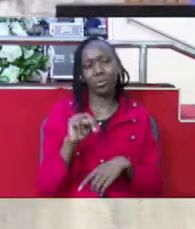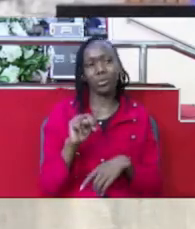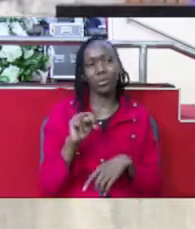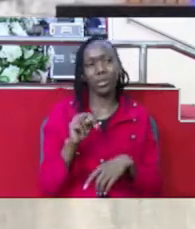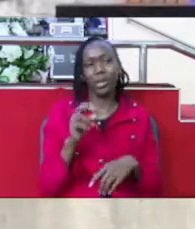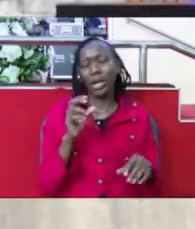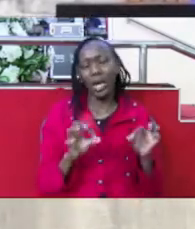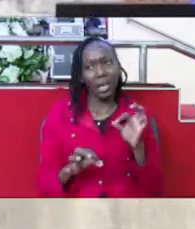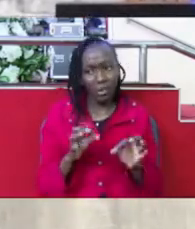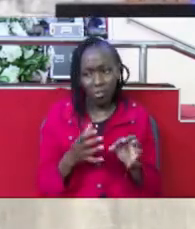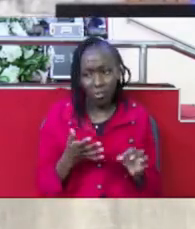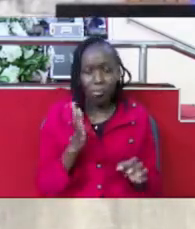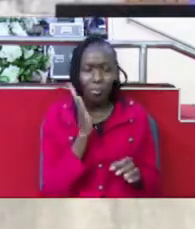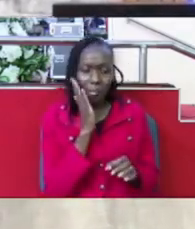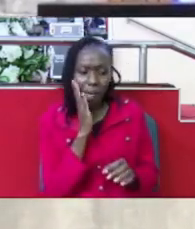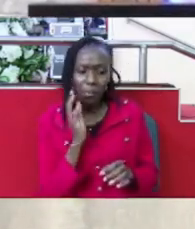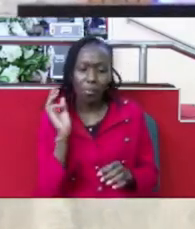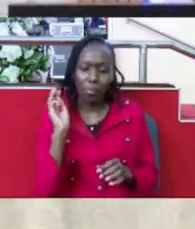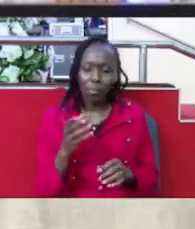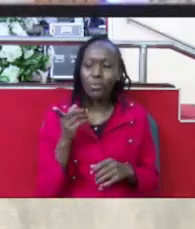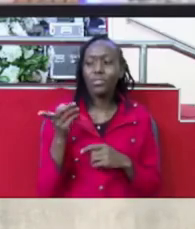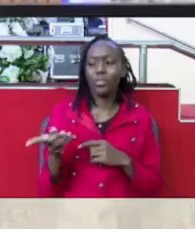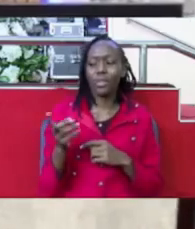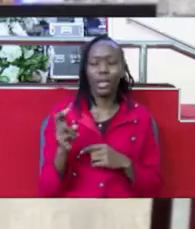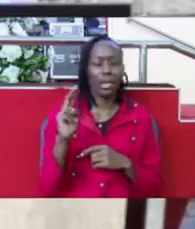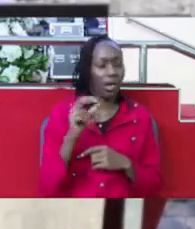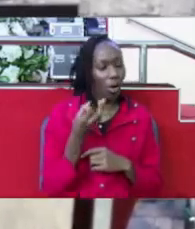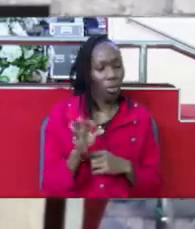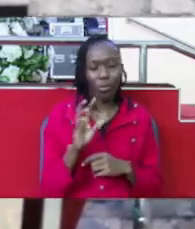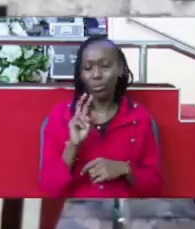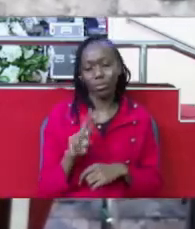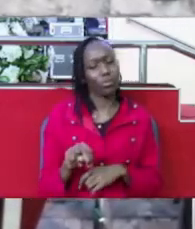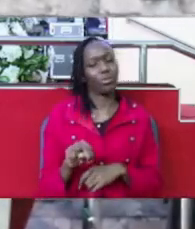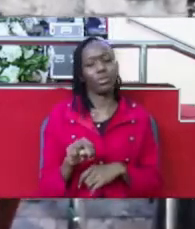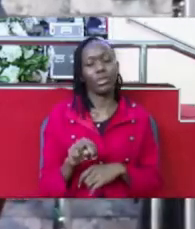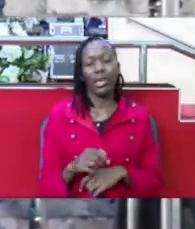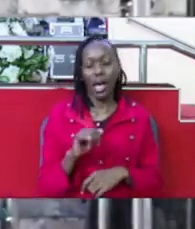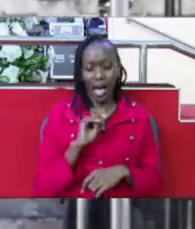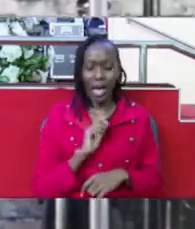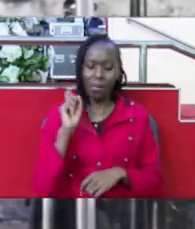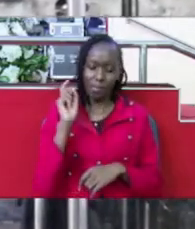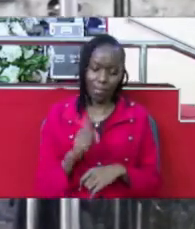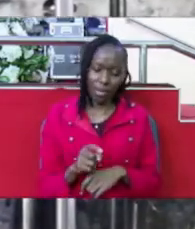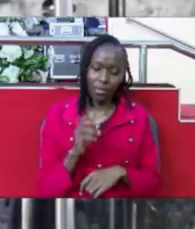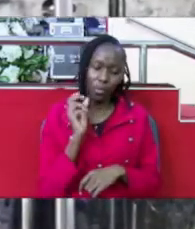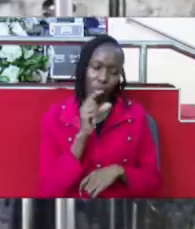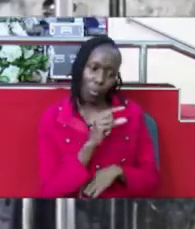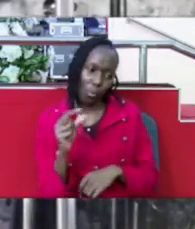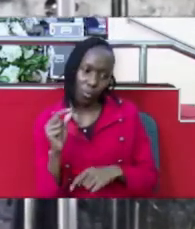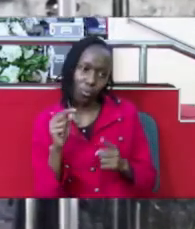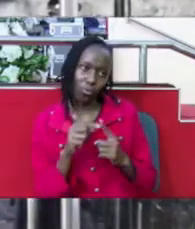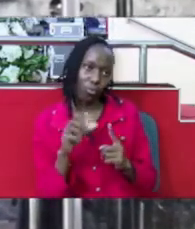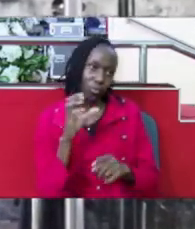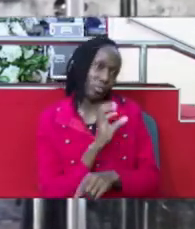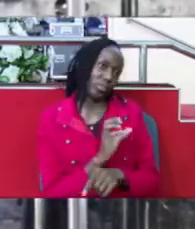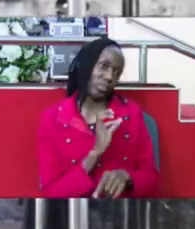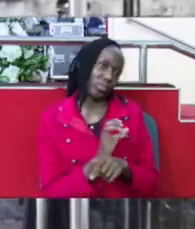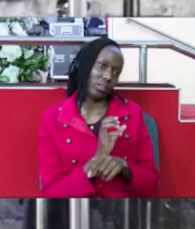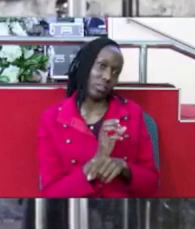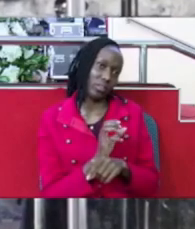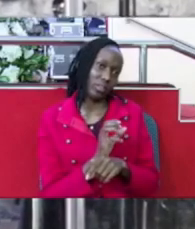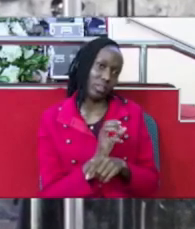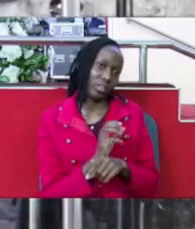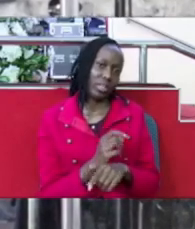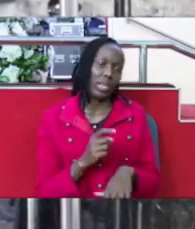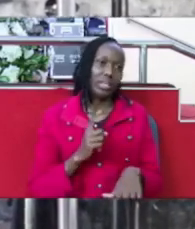not, yuko, hayuko, I had to go to Sunday school. Lazima ningeenda shule ya Jumapili. And as a young man, I also served in the youth. Na